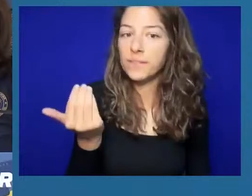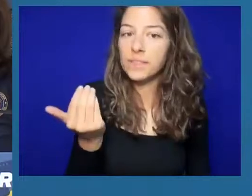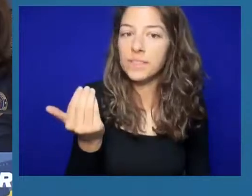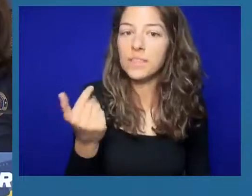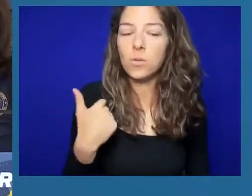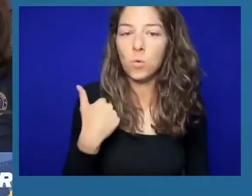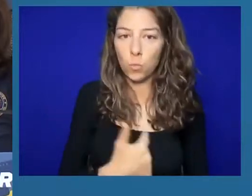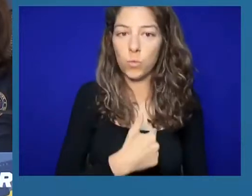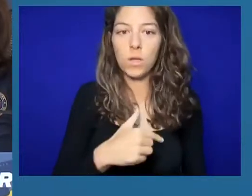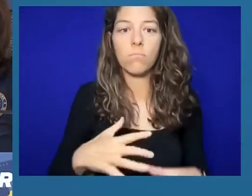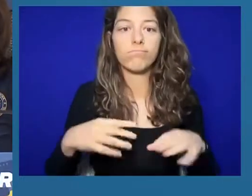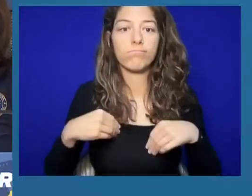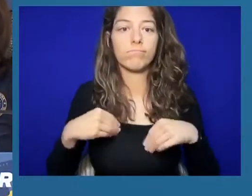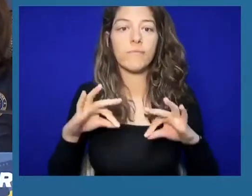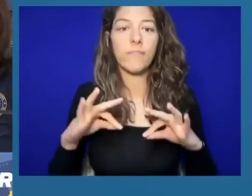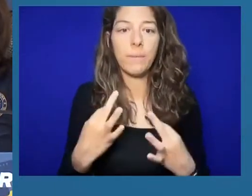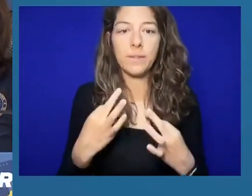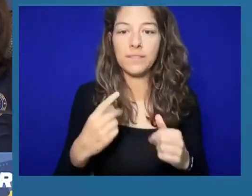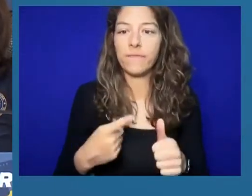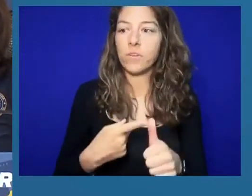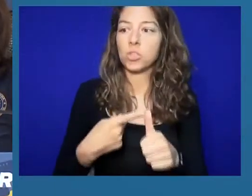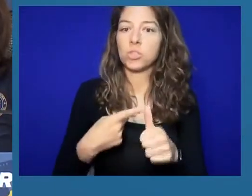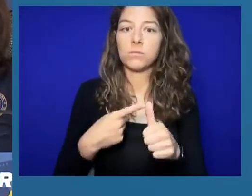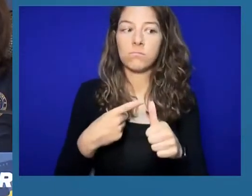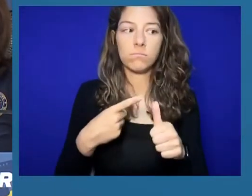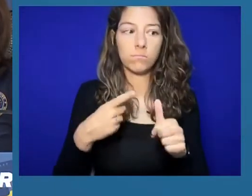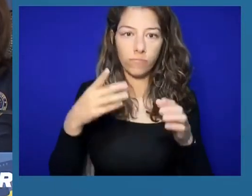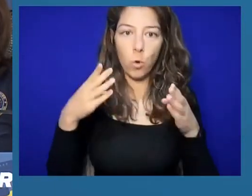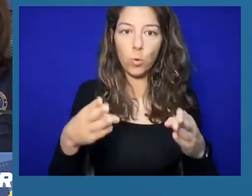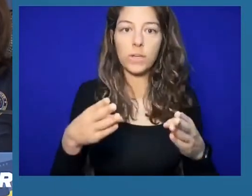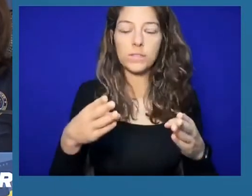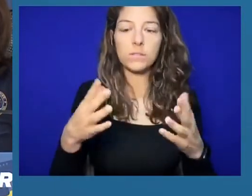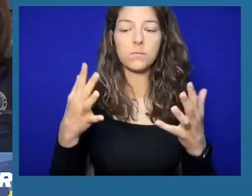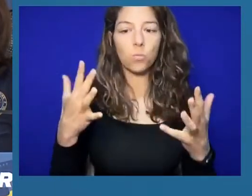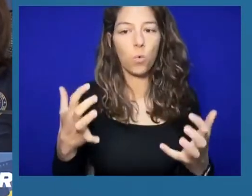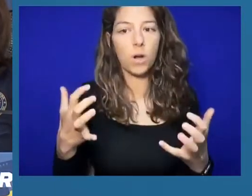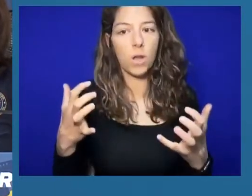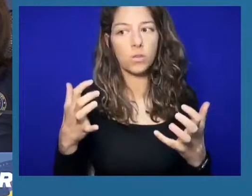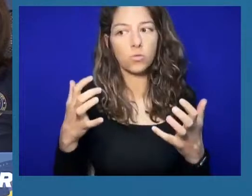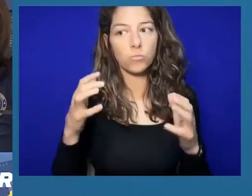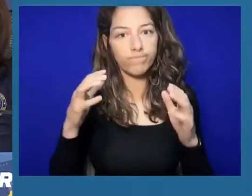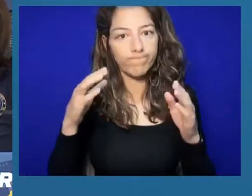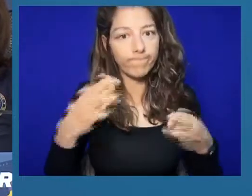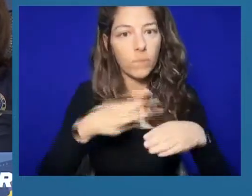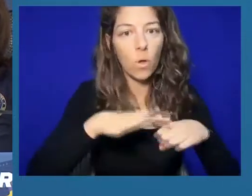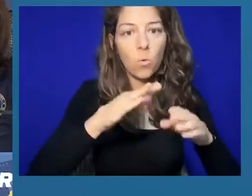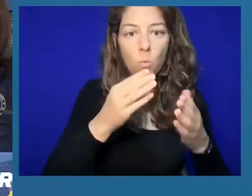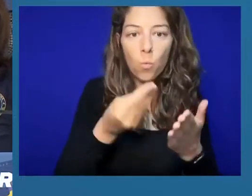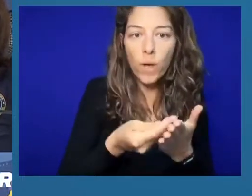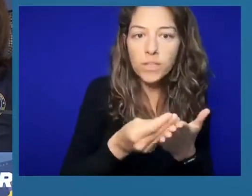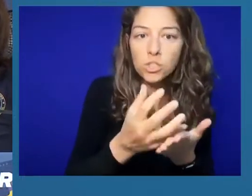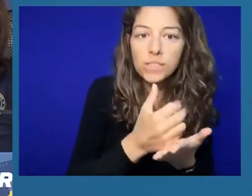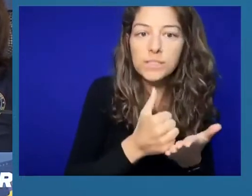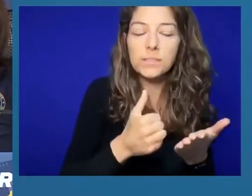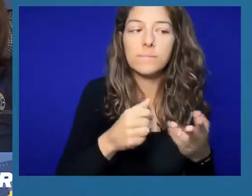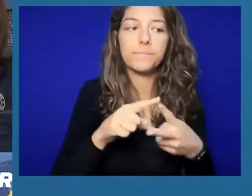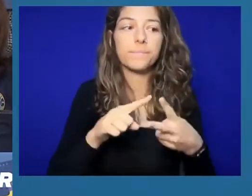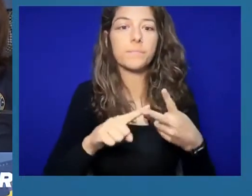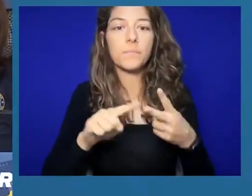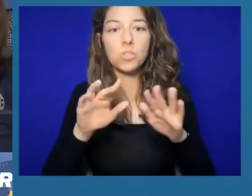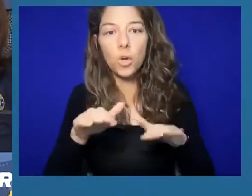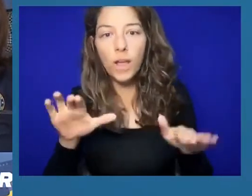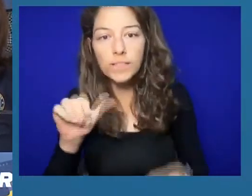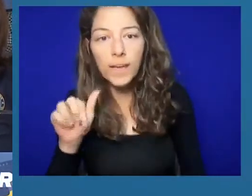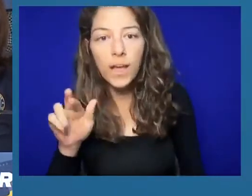adopted a families first agenda, and we tried to concentrate on a lot of things: wages, childcare, making sure